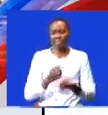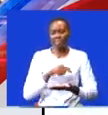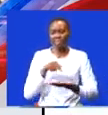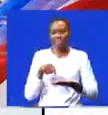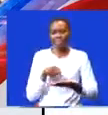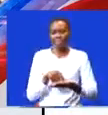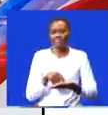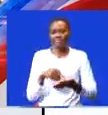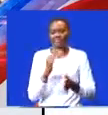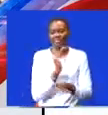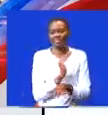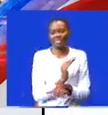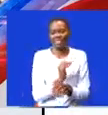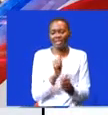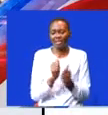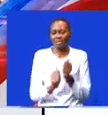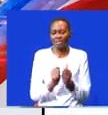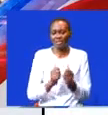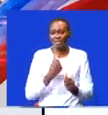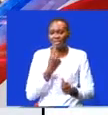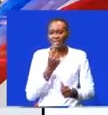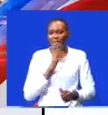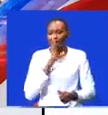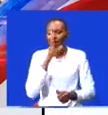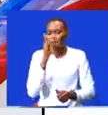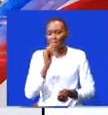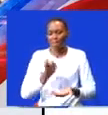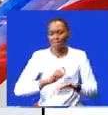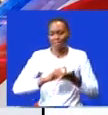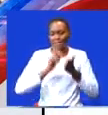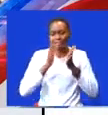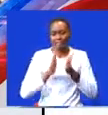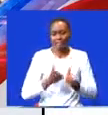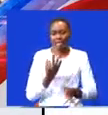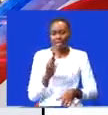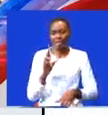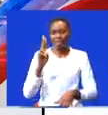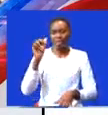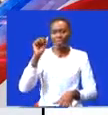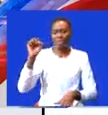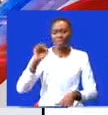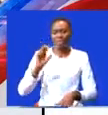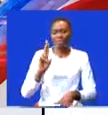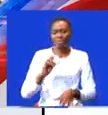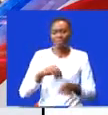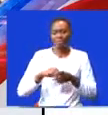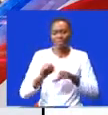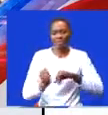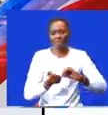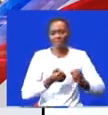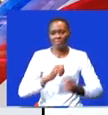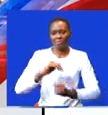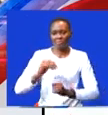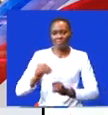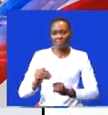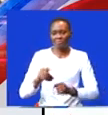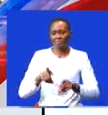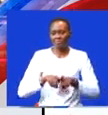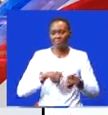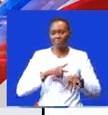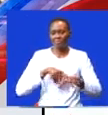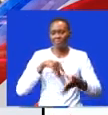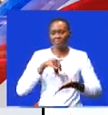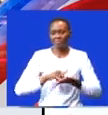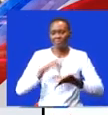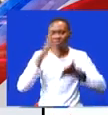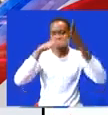Maendi en kwayo noendo ma bende ne ochiw koda jagoro noendo mano mar Uasu e kaunti noendo ma Homa Bay. Kae kinde ma kamago, mbalariany